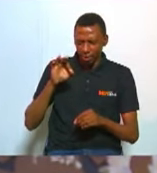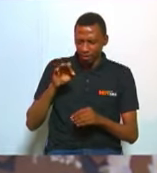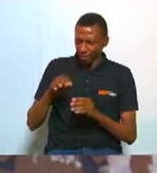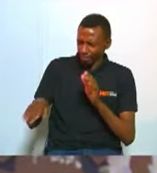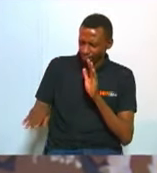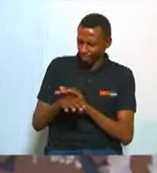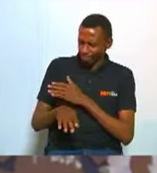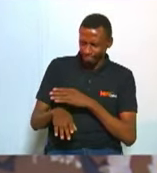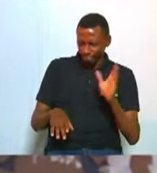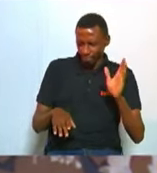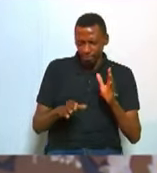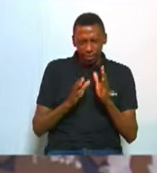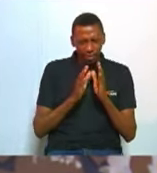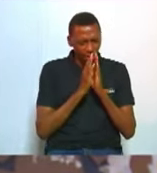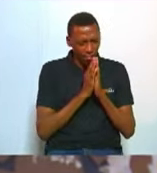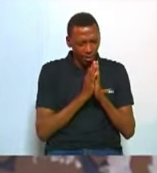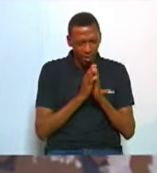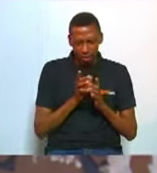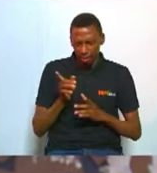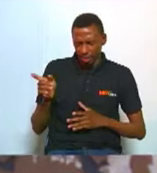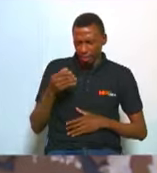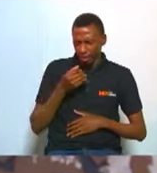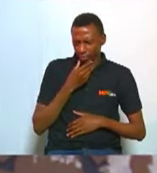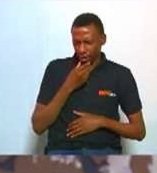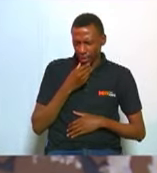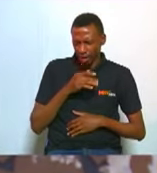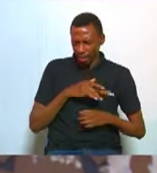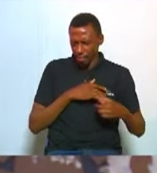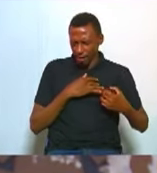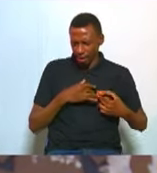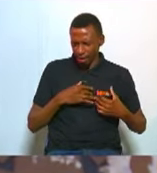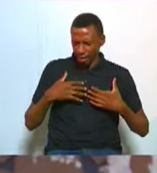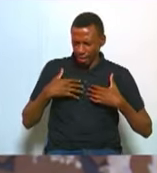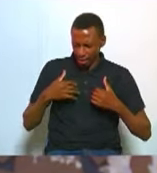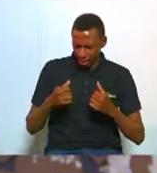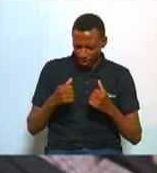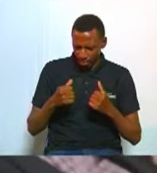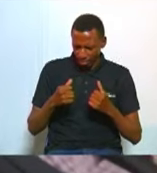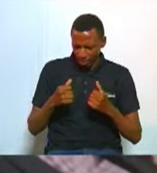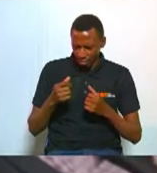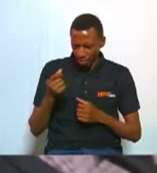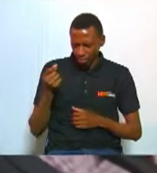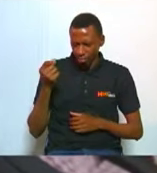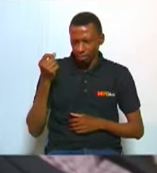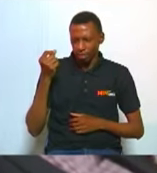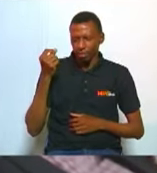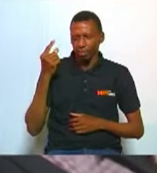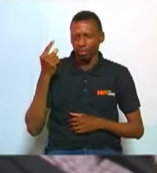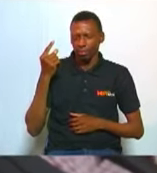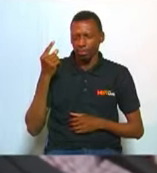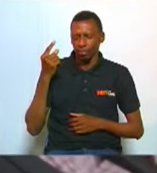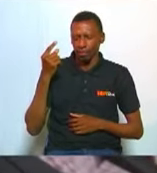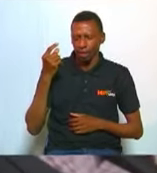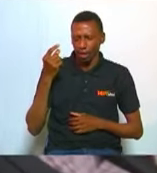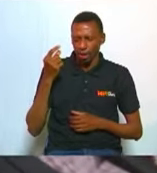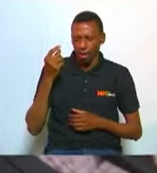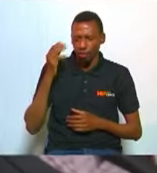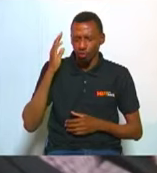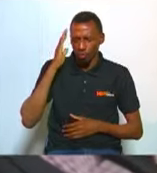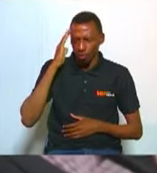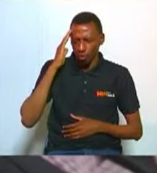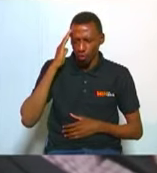heart, that he would come to understand, that he would come to his senses and recognize, Lord, the